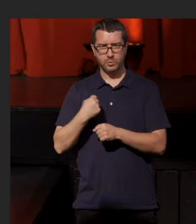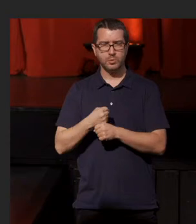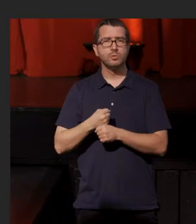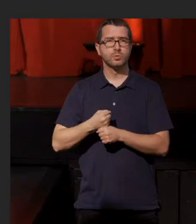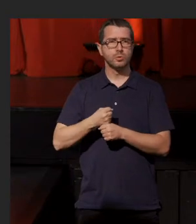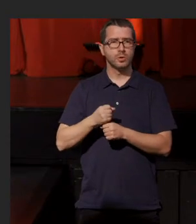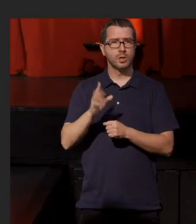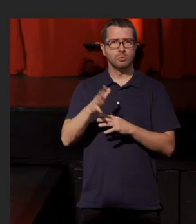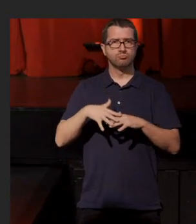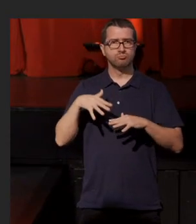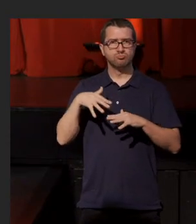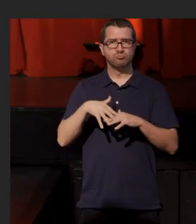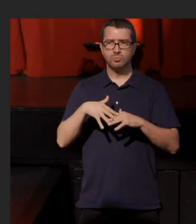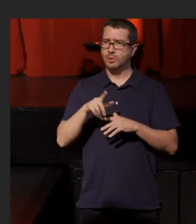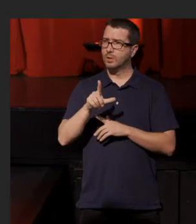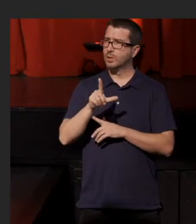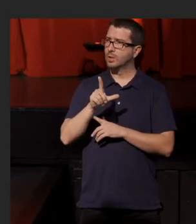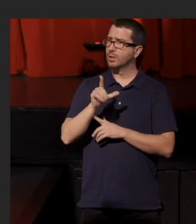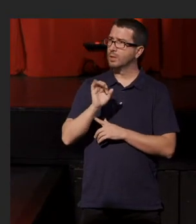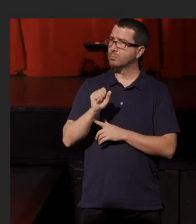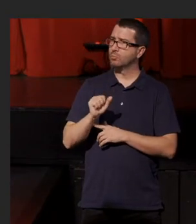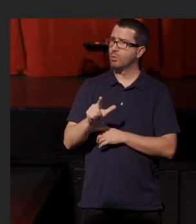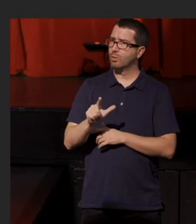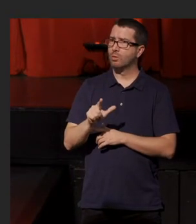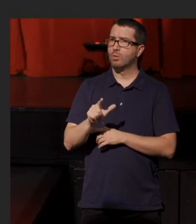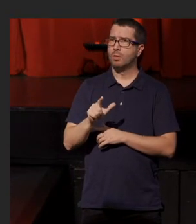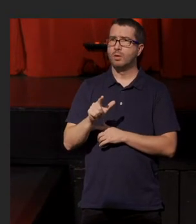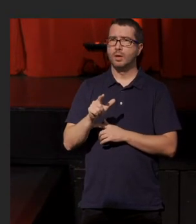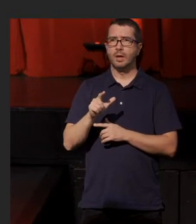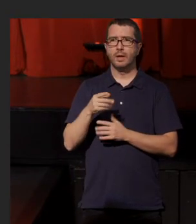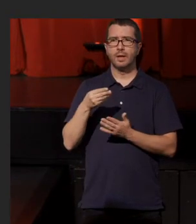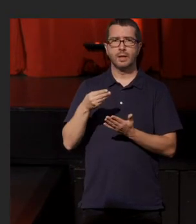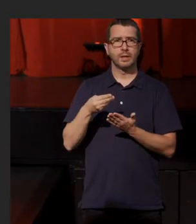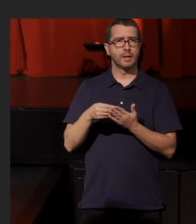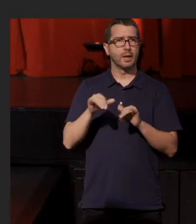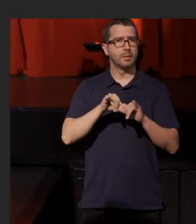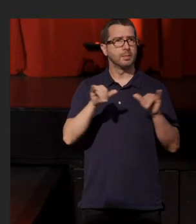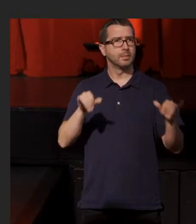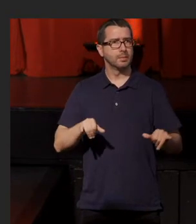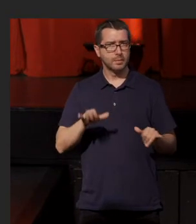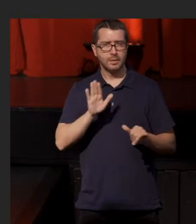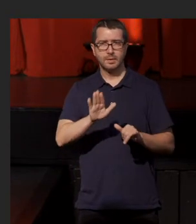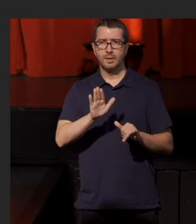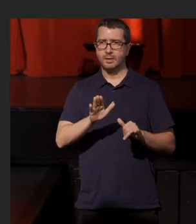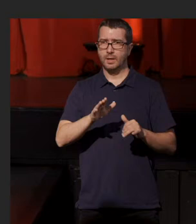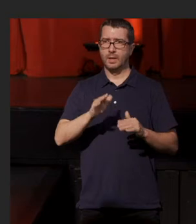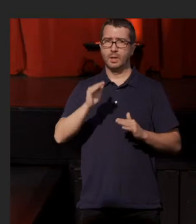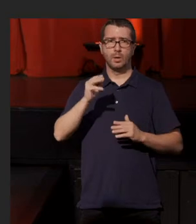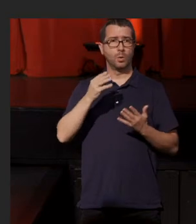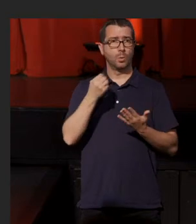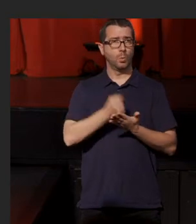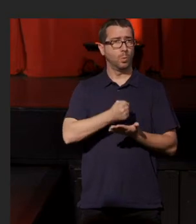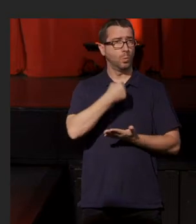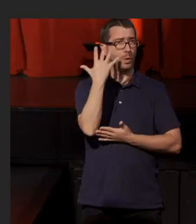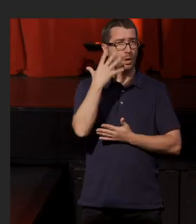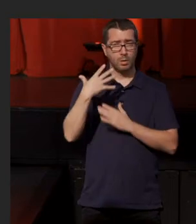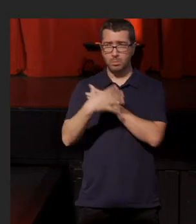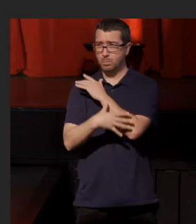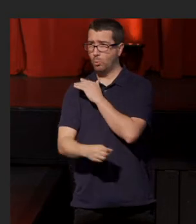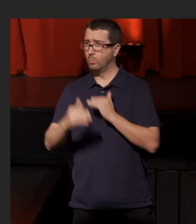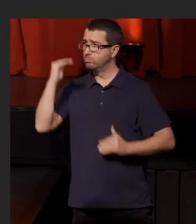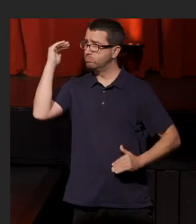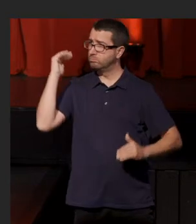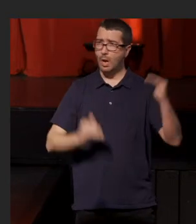liberalization and you know, unbridled capitalism. We have enormous disparities of wealth. There are these huge